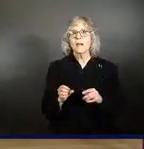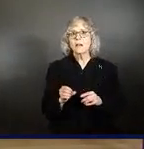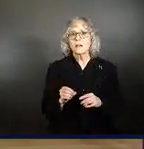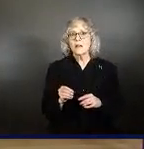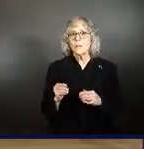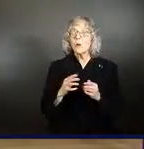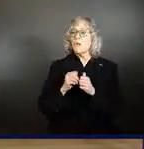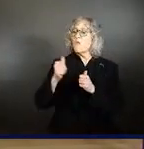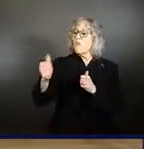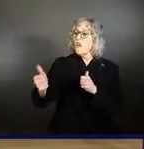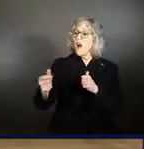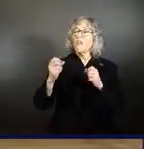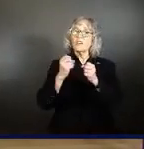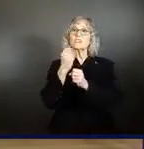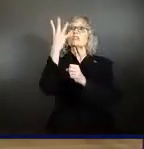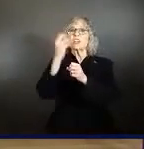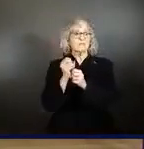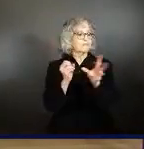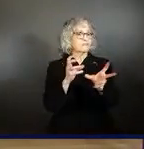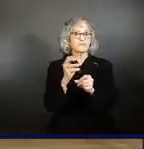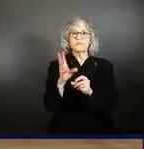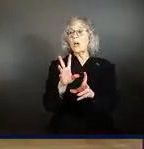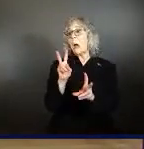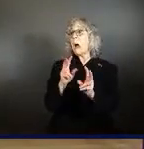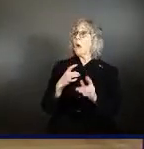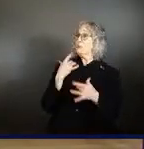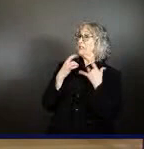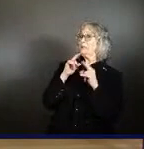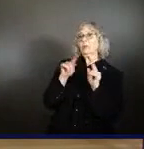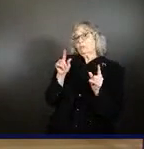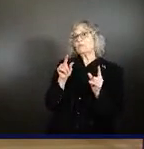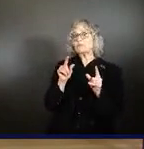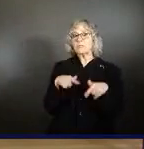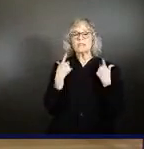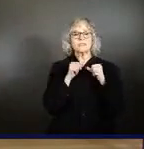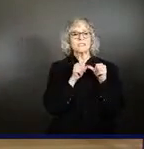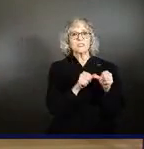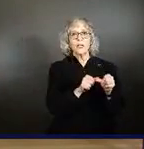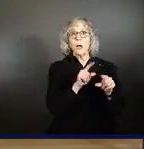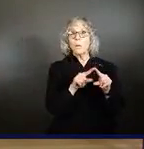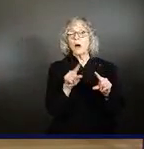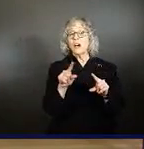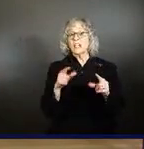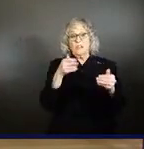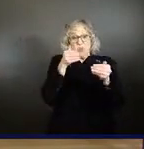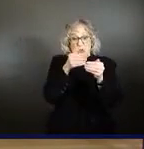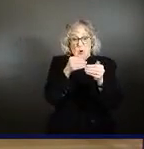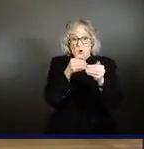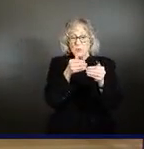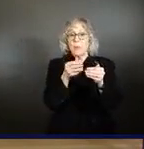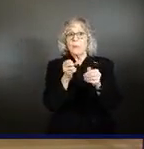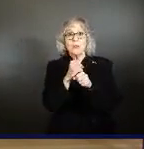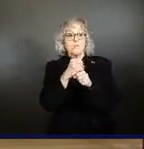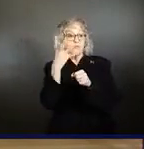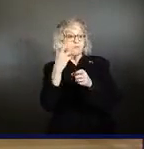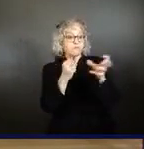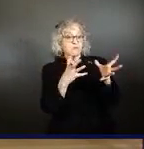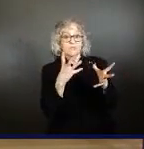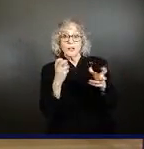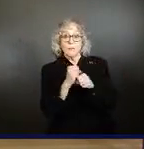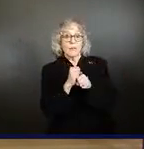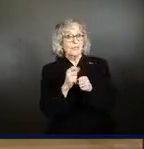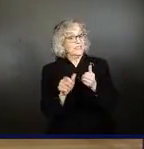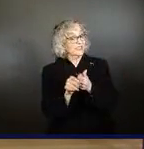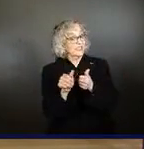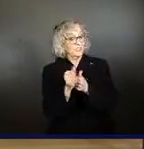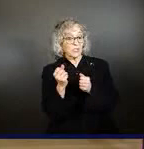other worlds, if there's some activity in the star, then that might blow off their atmospheres even. So it's very dangerous to go there. So if you're thinking to go to